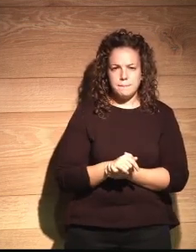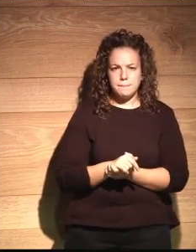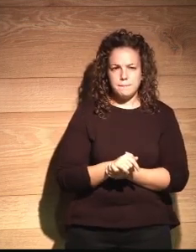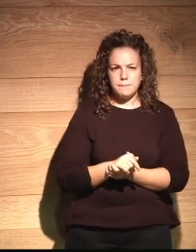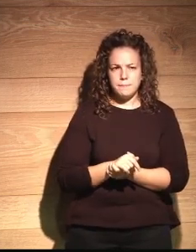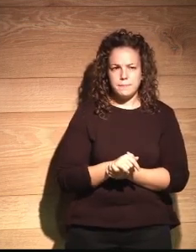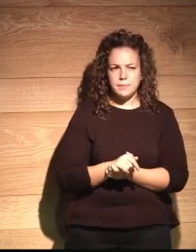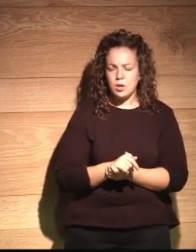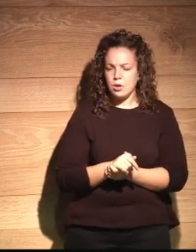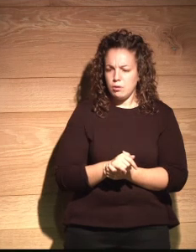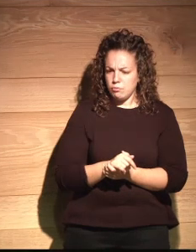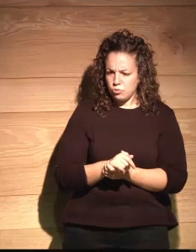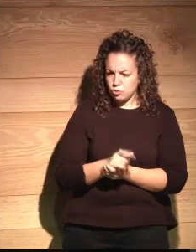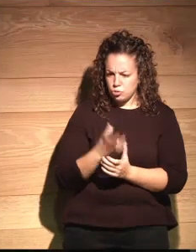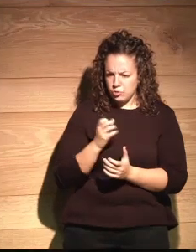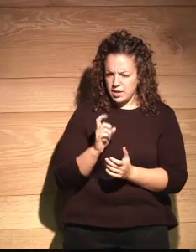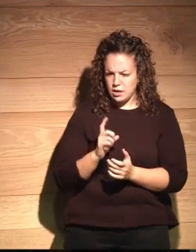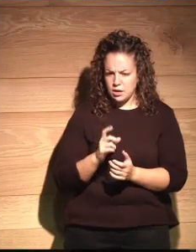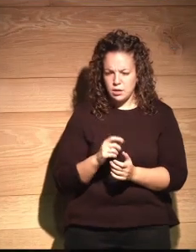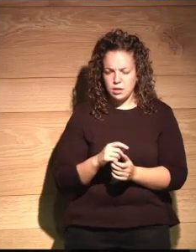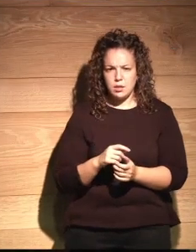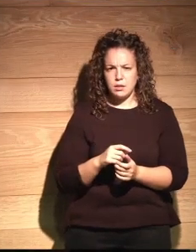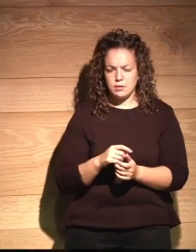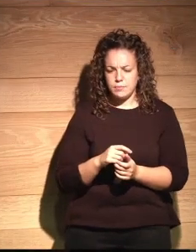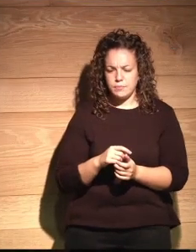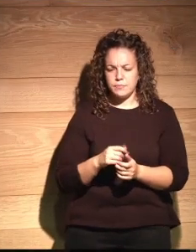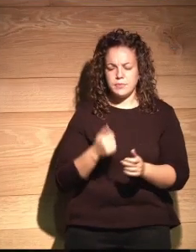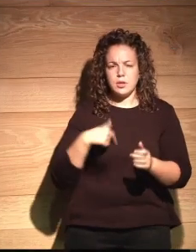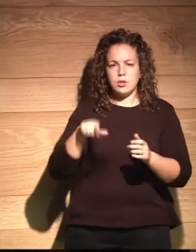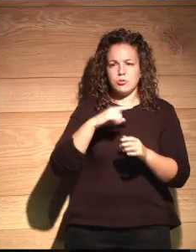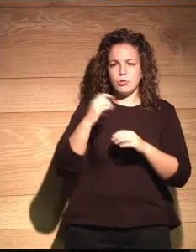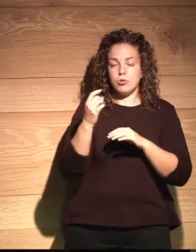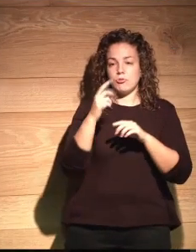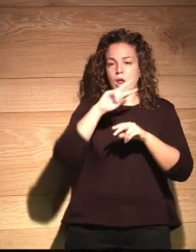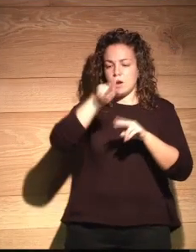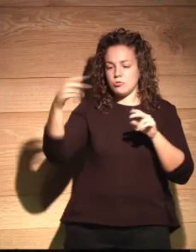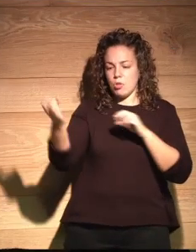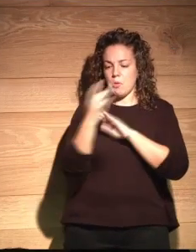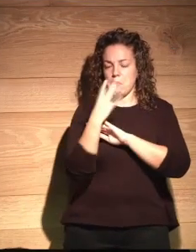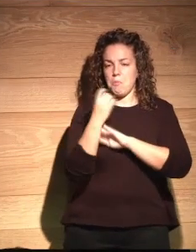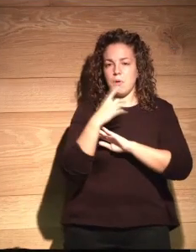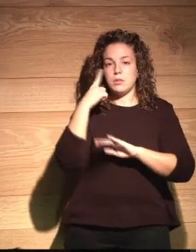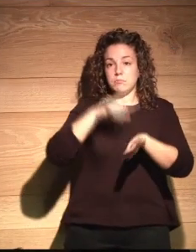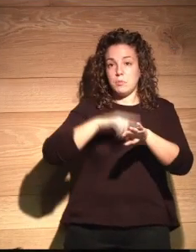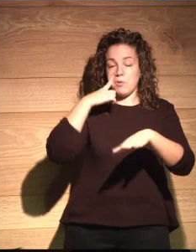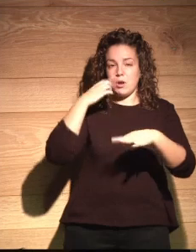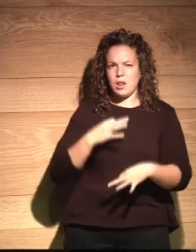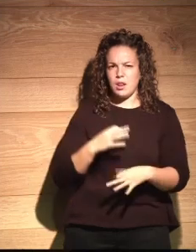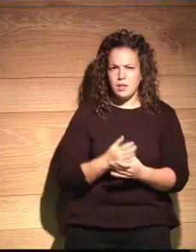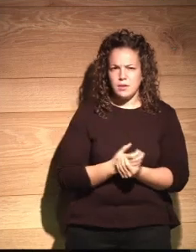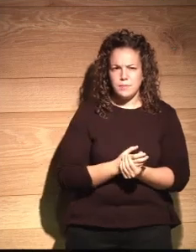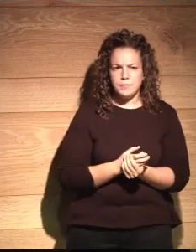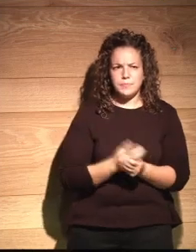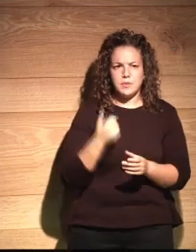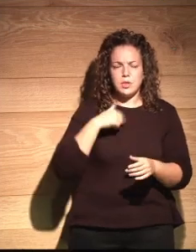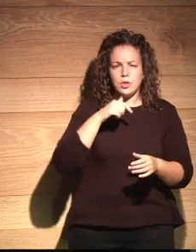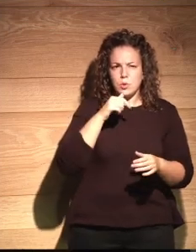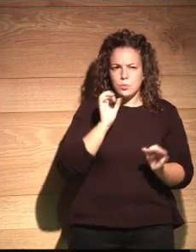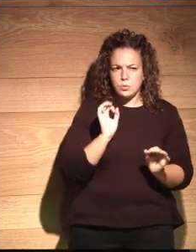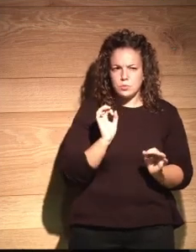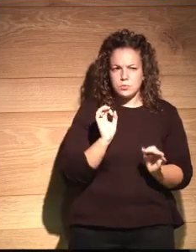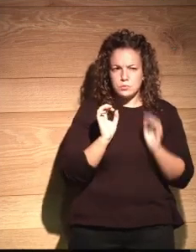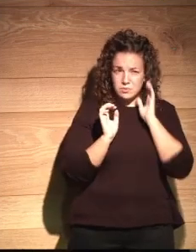to visualize it, and then we would send the results back in real time at the Venice Biennale. And by the way, when you all today open Google and you see in real